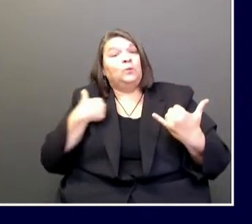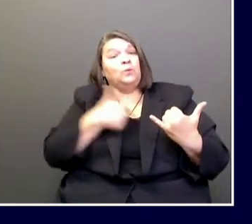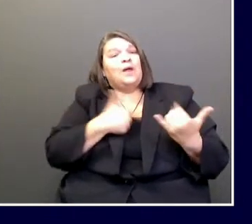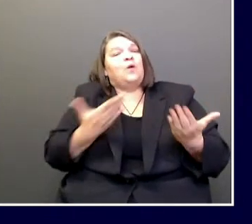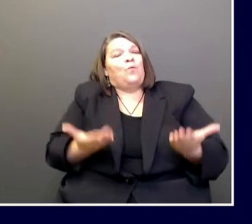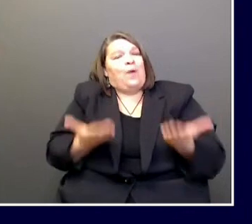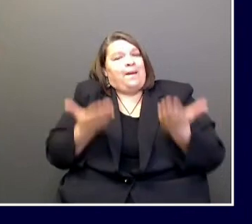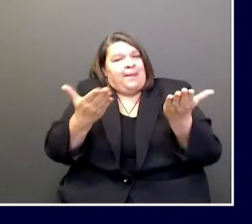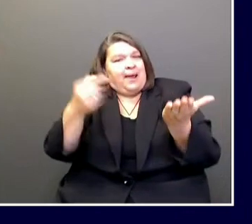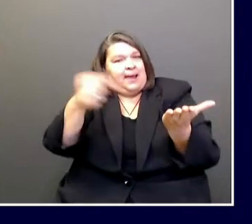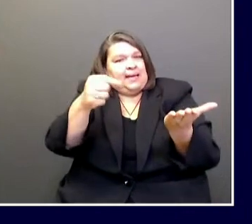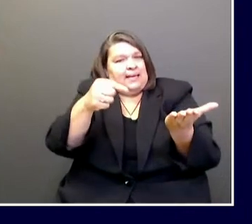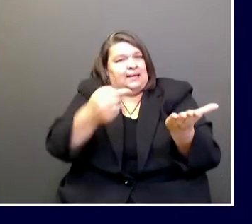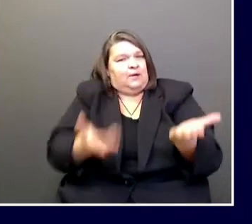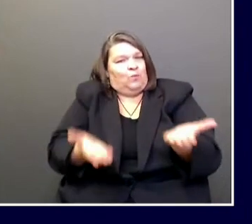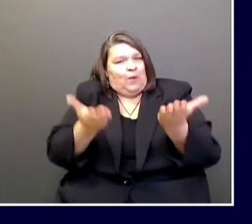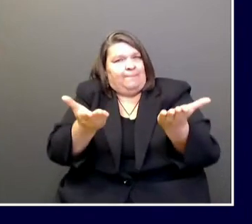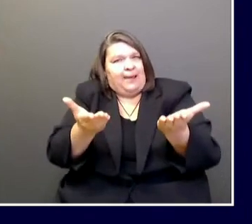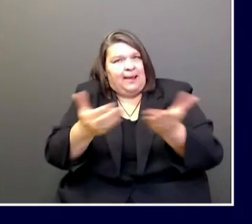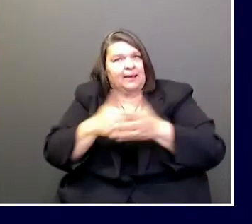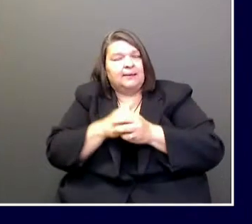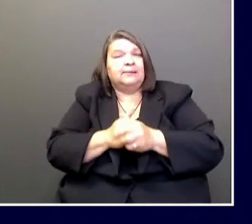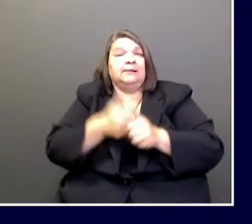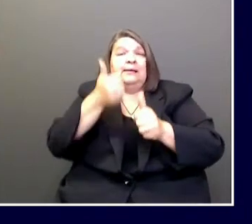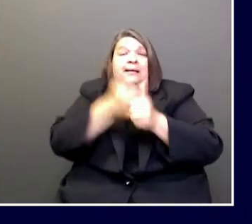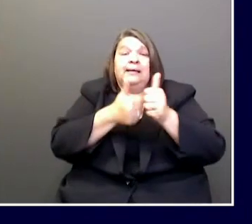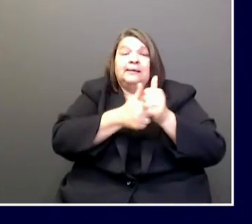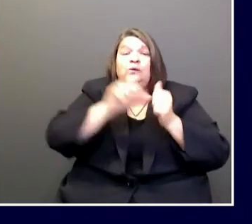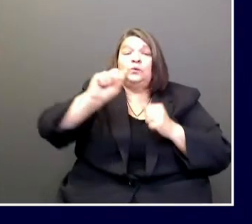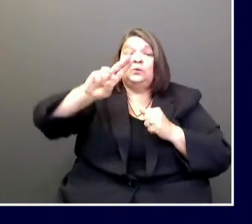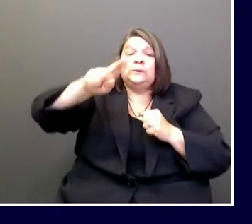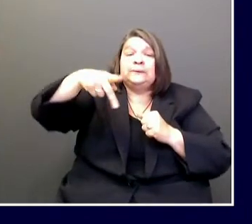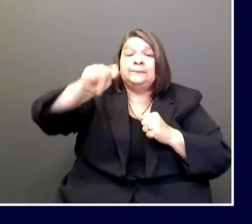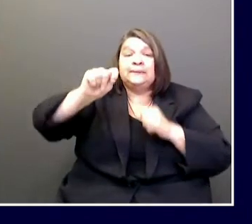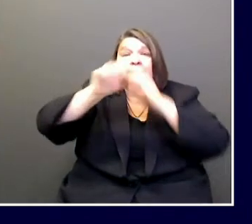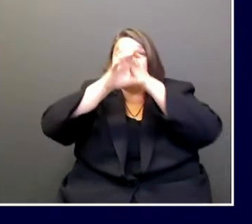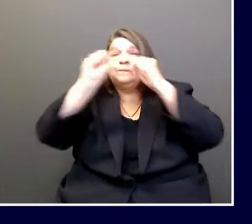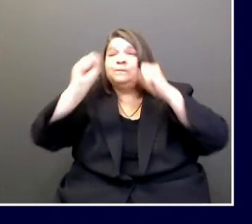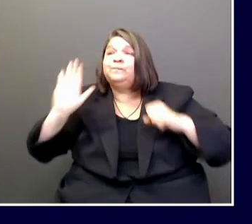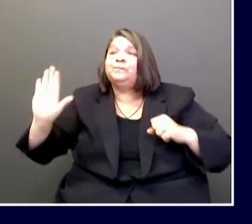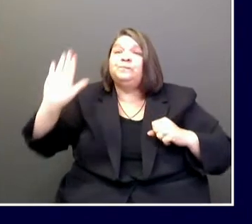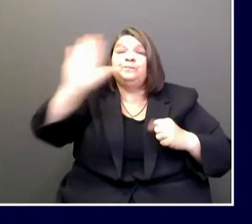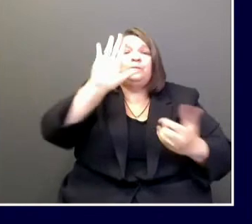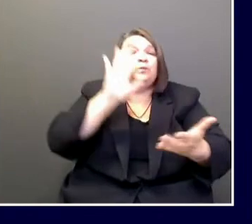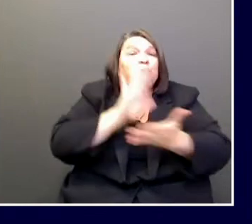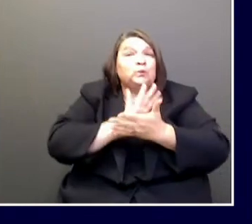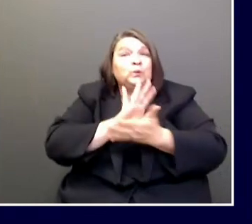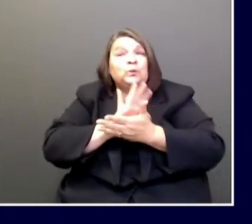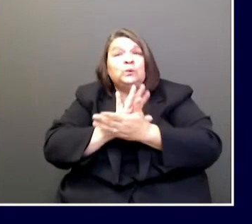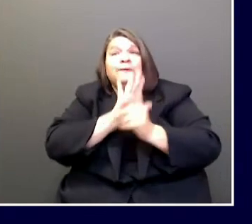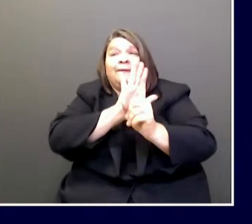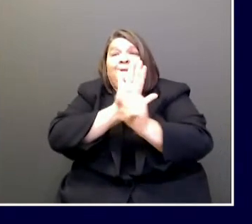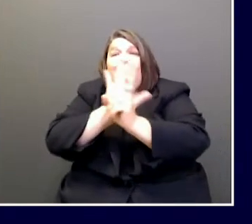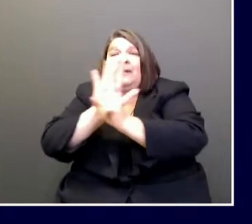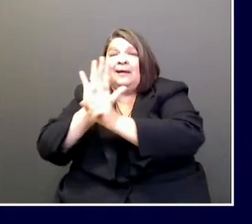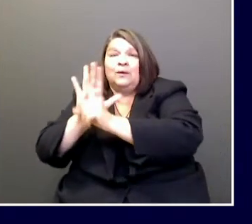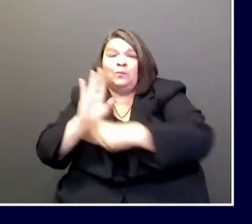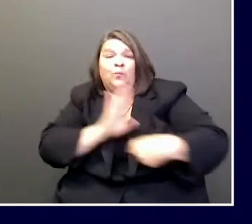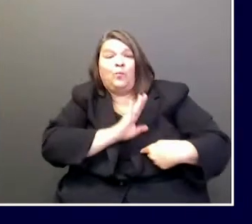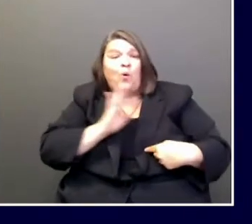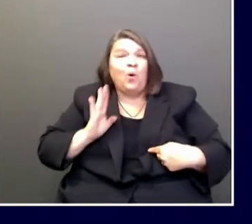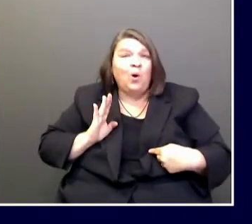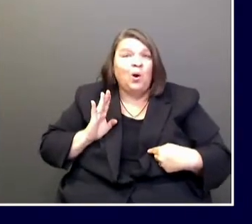each superintendent's district, that's the purview of the school, the district, the school board, as part of our move toward honoring